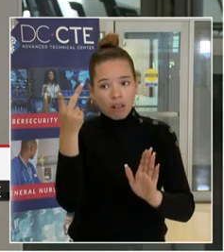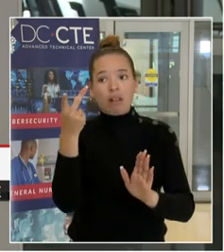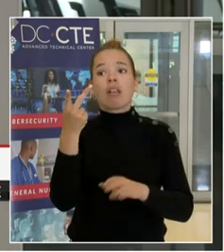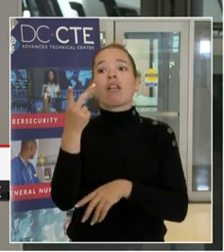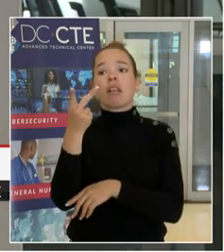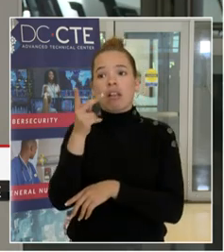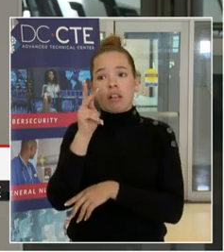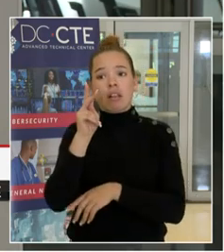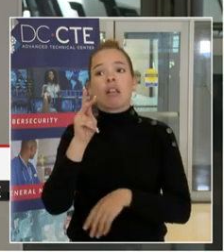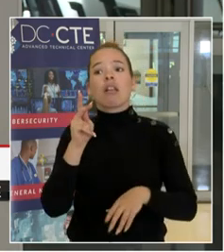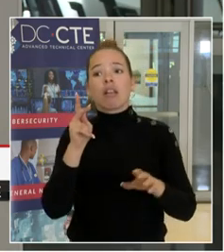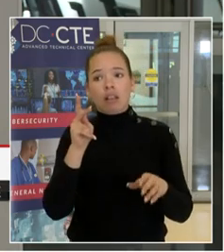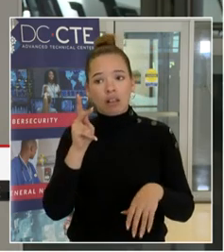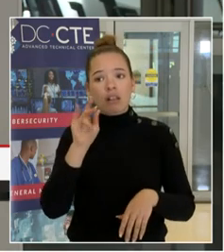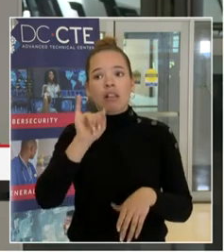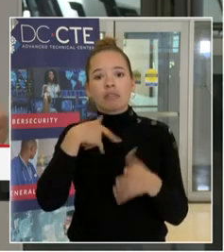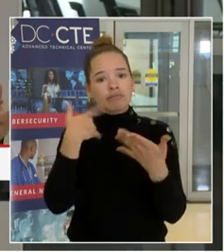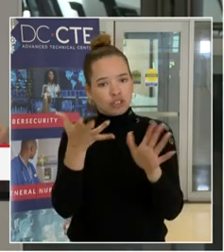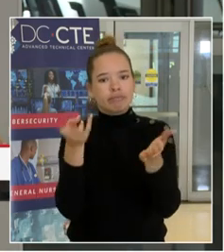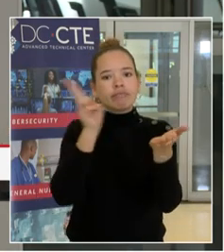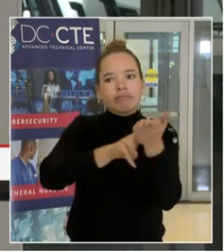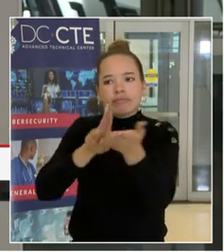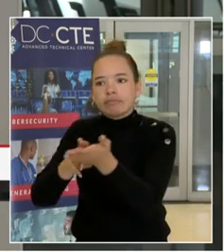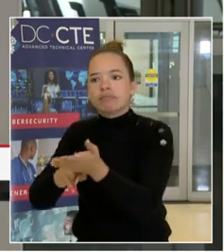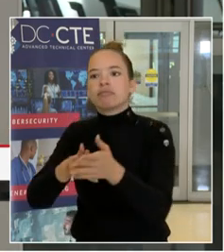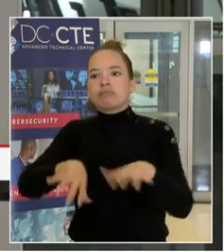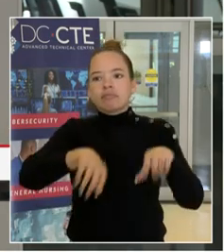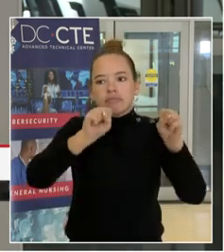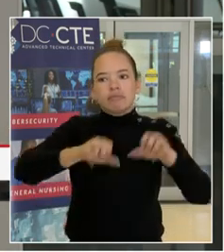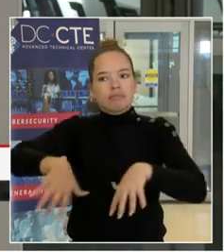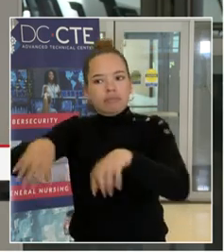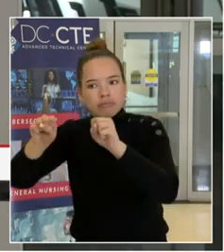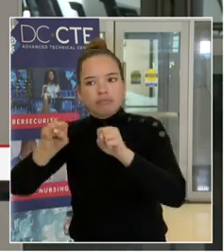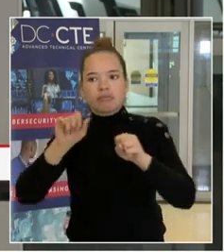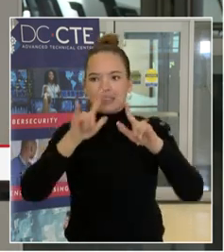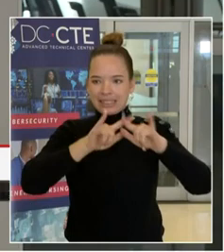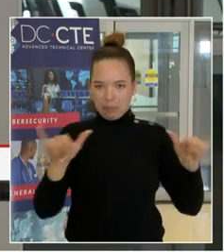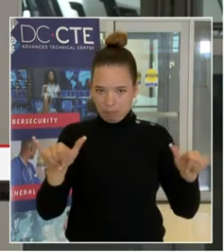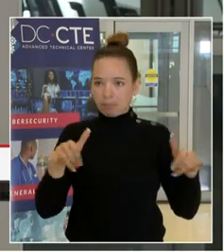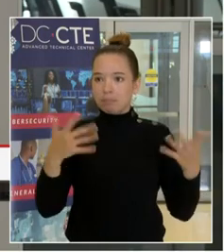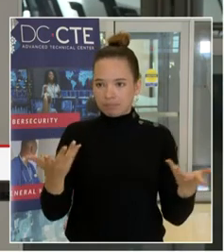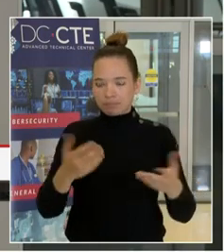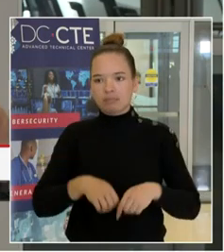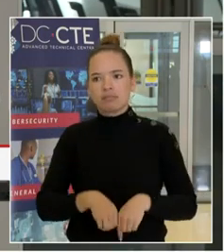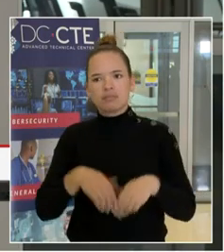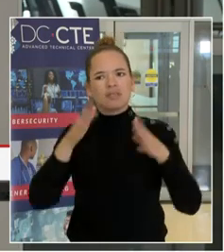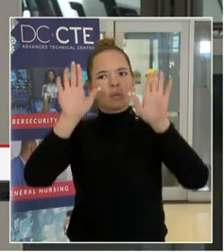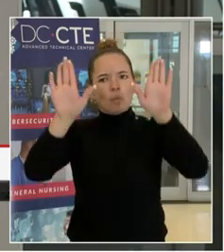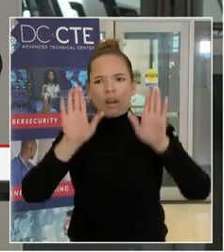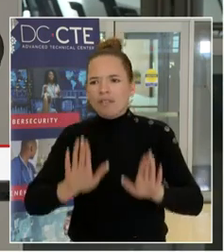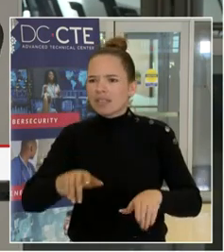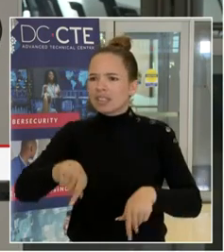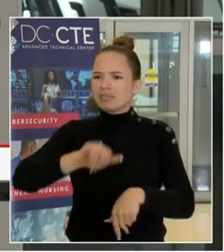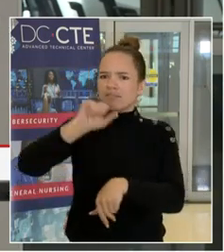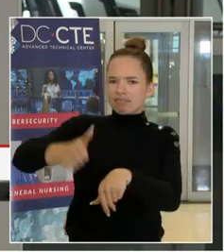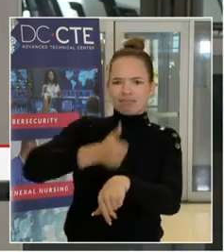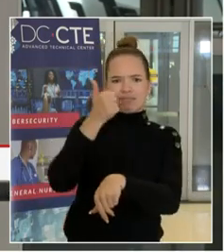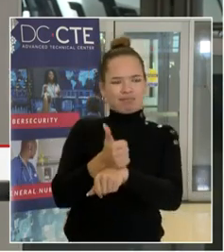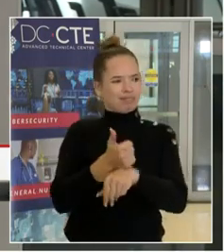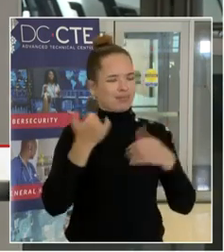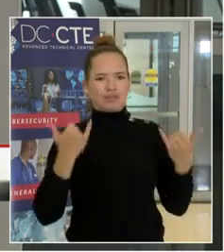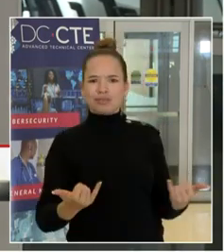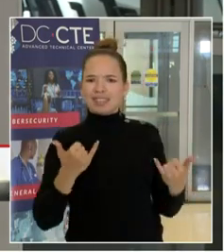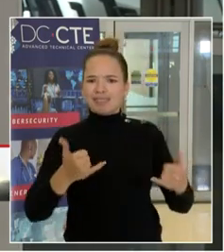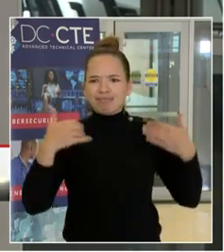High. We have many dual enrollment programs, and now this wonderful Advanced Technical Center. I want to take a moment to thank Dean